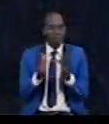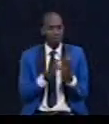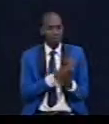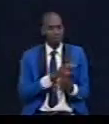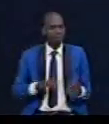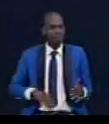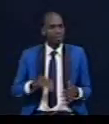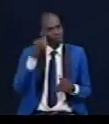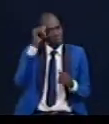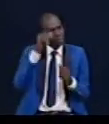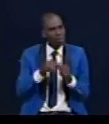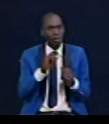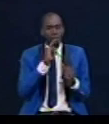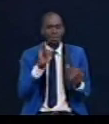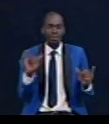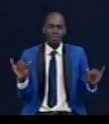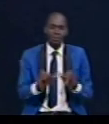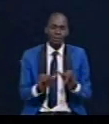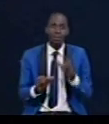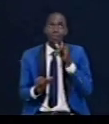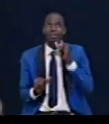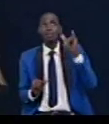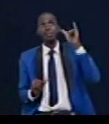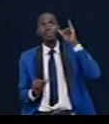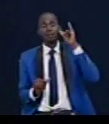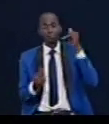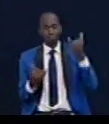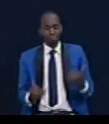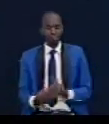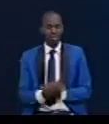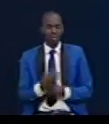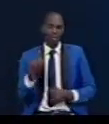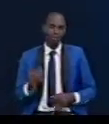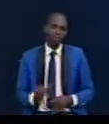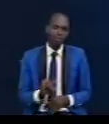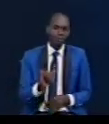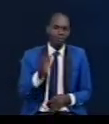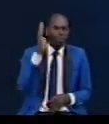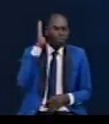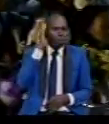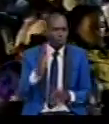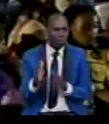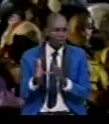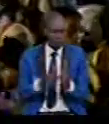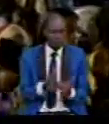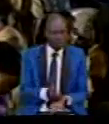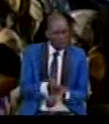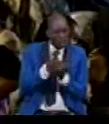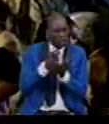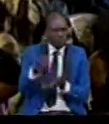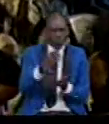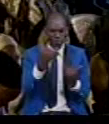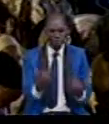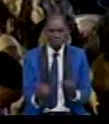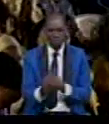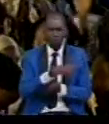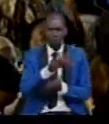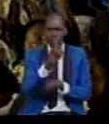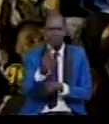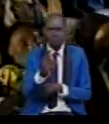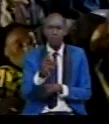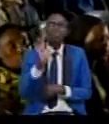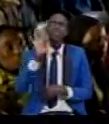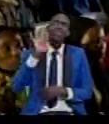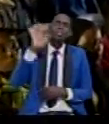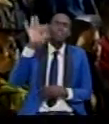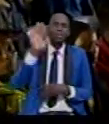same. Yesterday, today, and forever. Will Jesus help you today? His compassions,